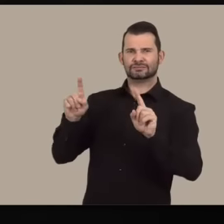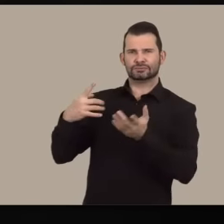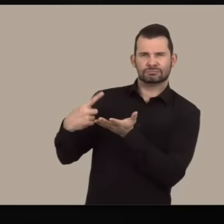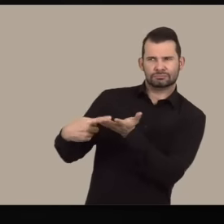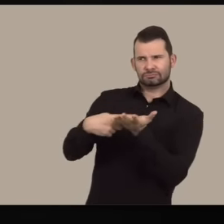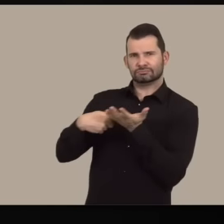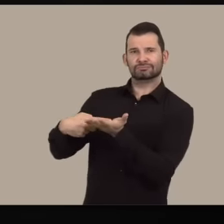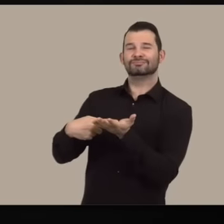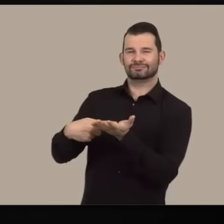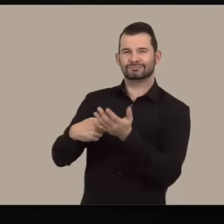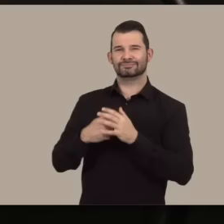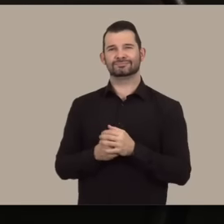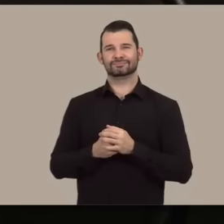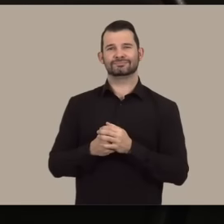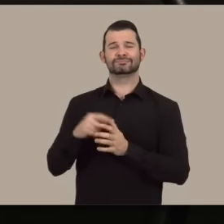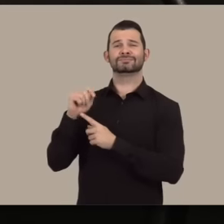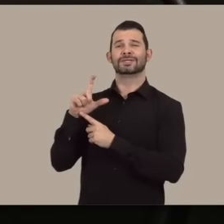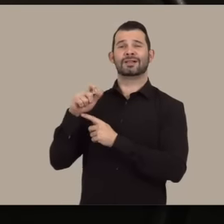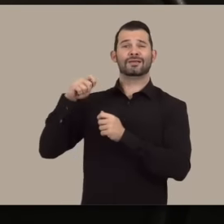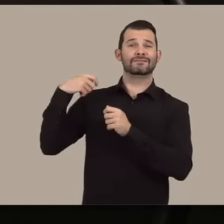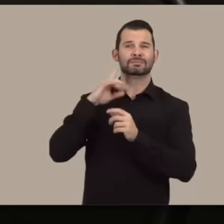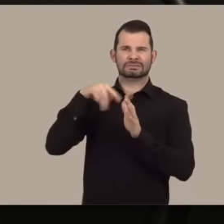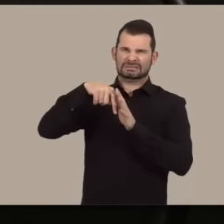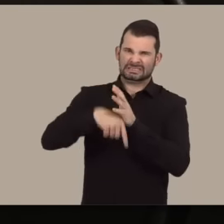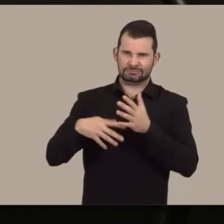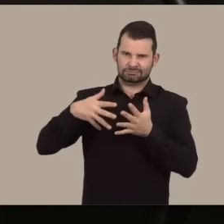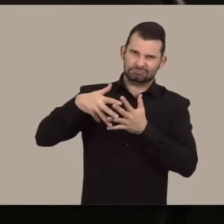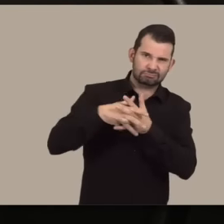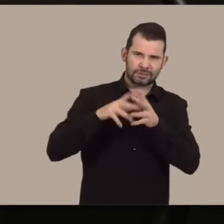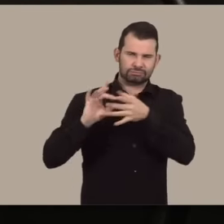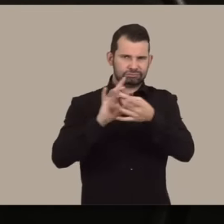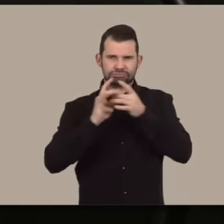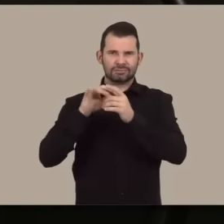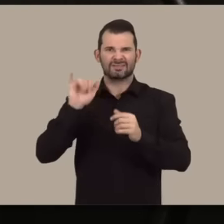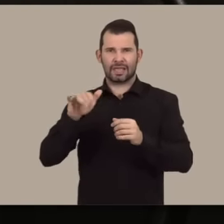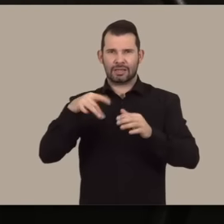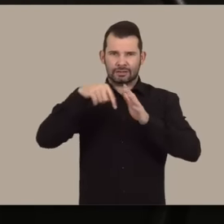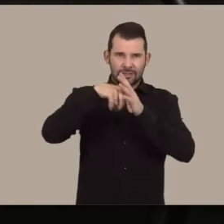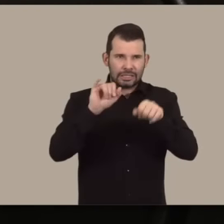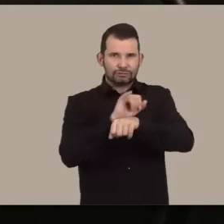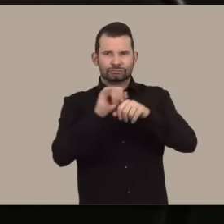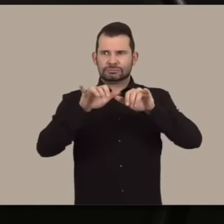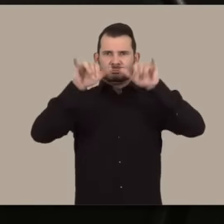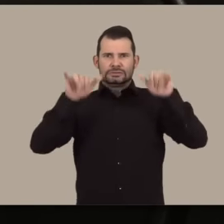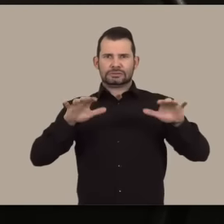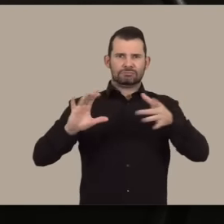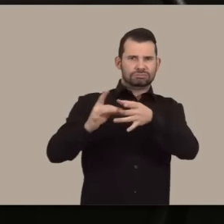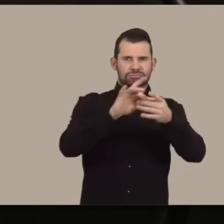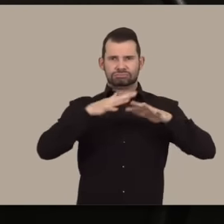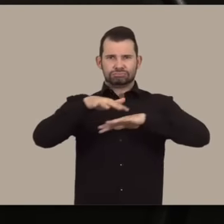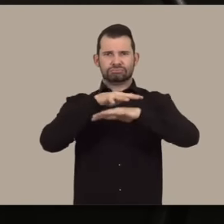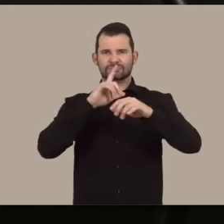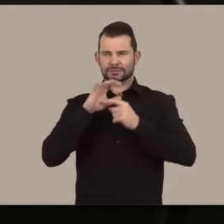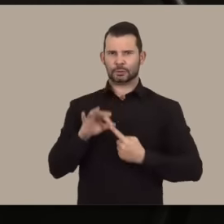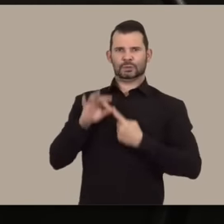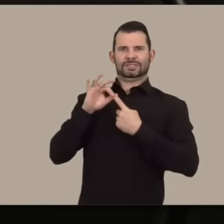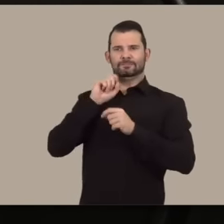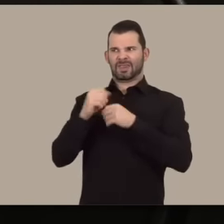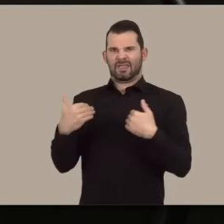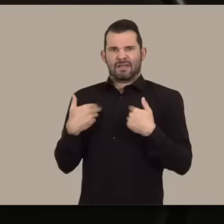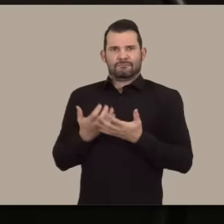and viewpoints. Telefilm is deeply interconnected to this intricate industry ecosystem and